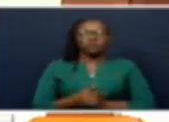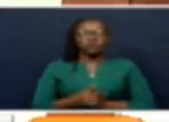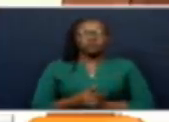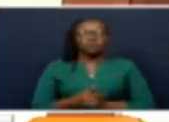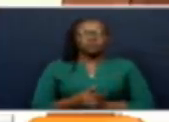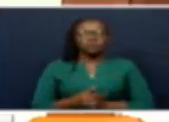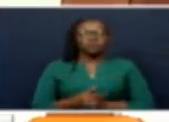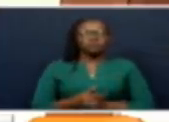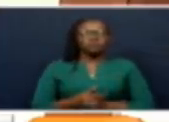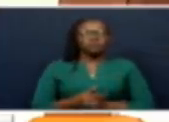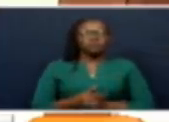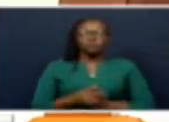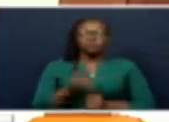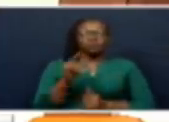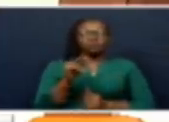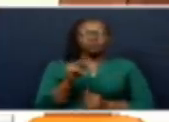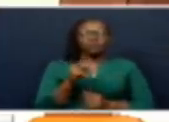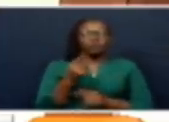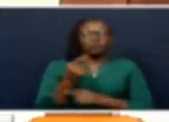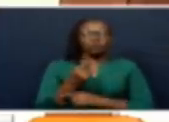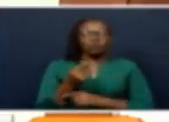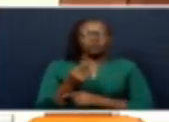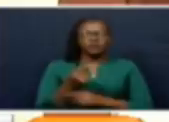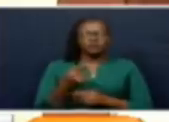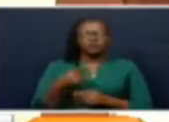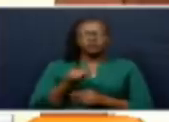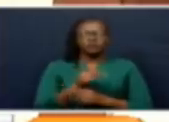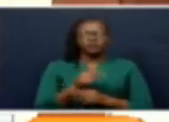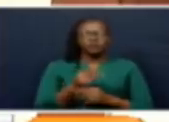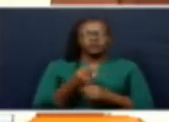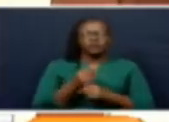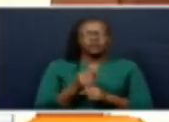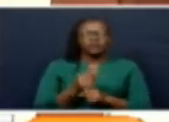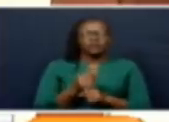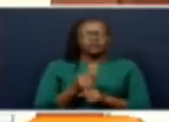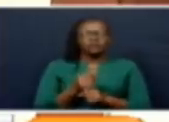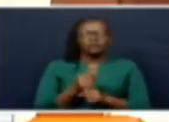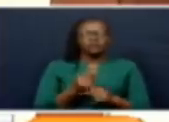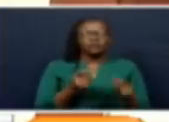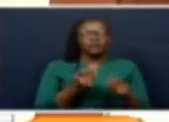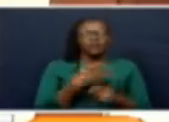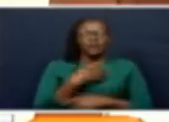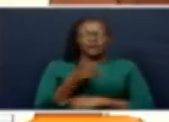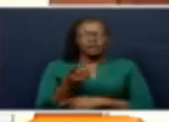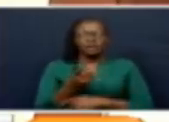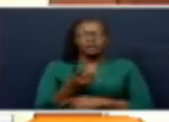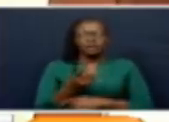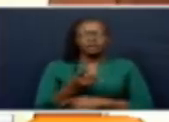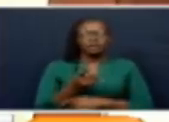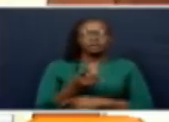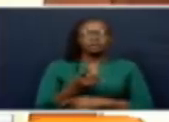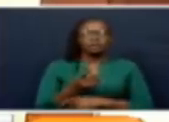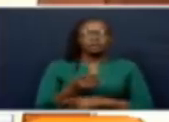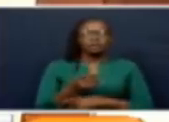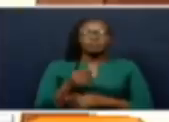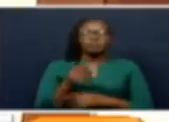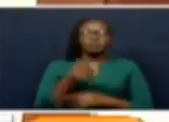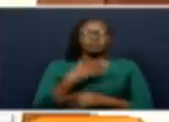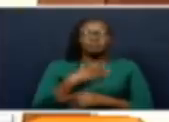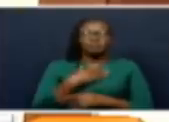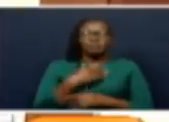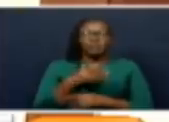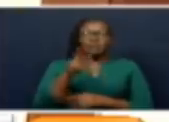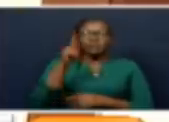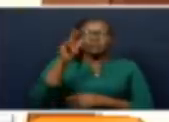And you heard the news? Arriving in the house, the news tells us, oh, the late Mboya has been assassinated. And people knew very well that after